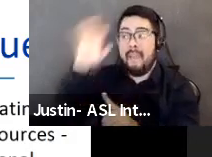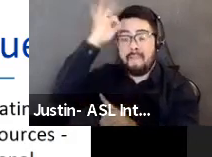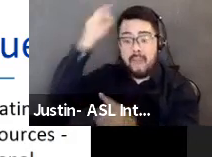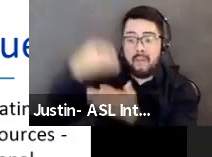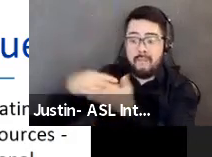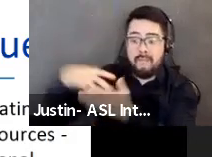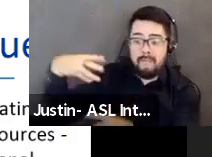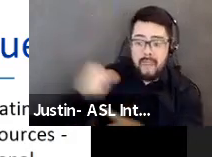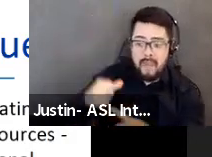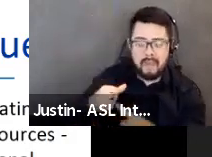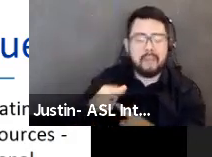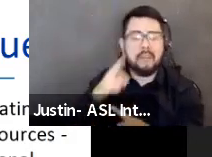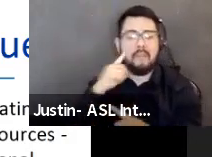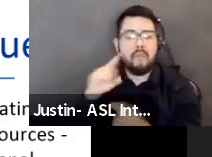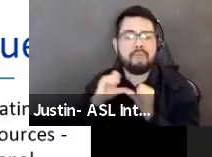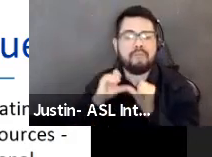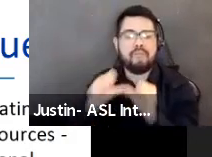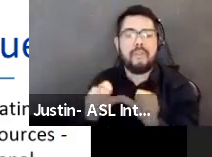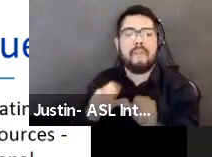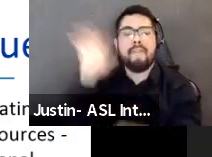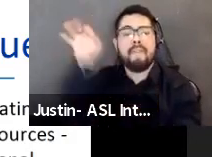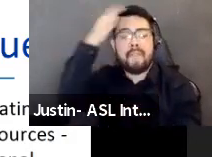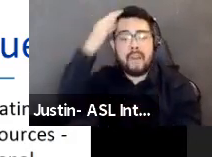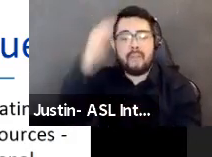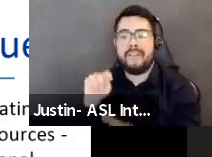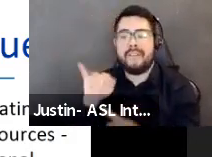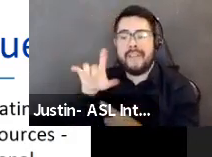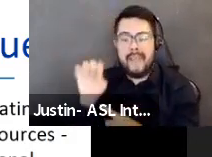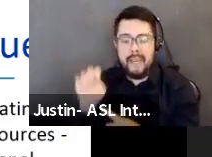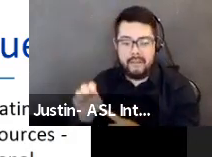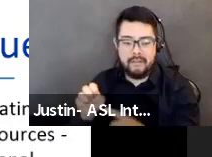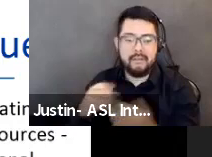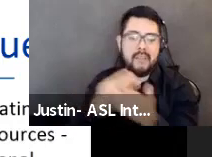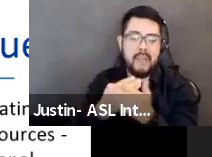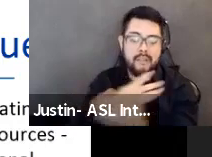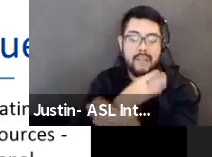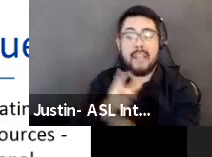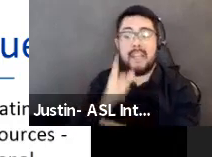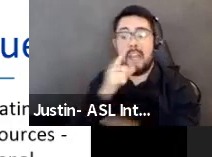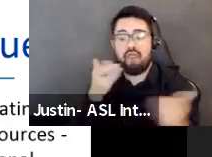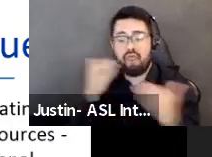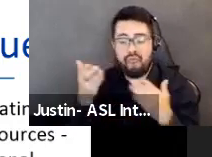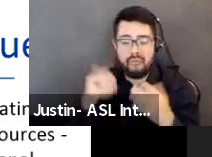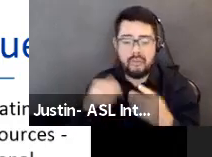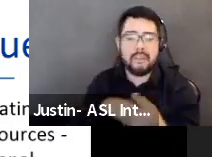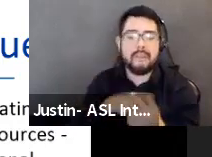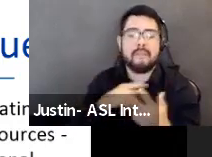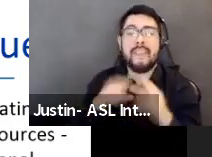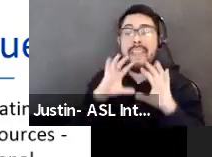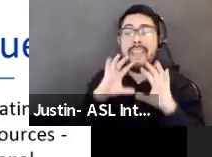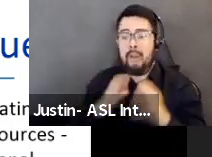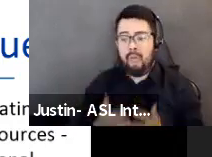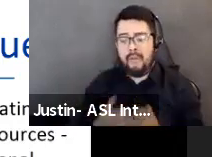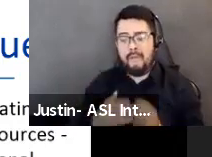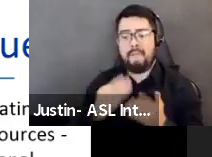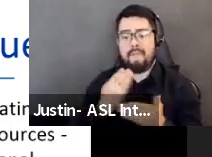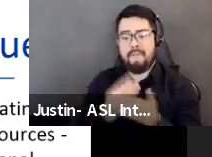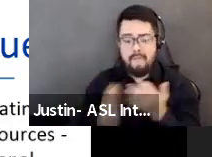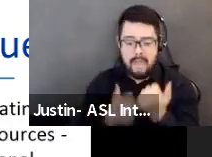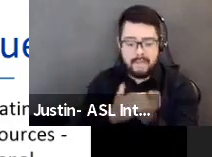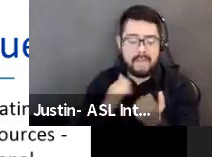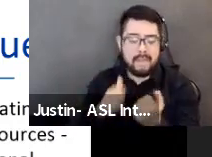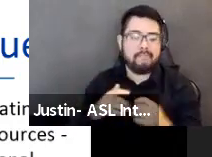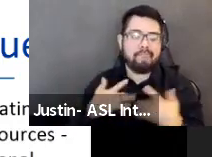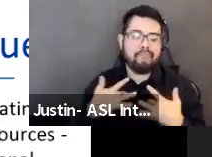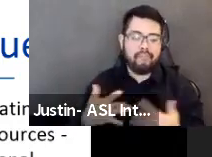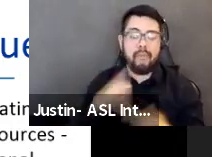continuation of federal title dollars and lunchroom services that we receive annually categorical funds that support primarily low-income